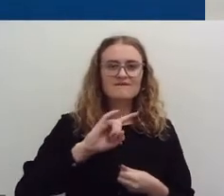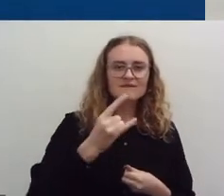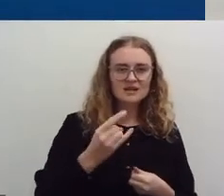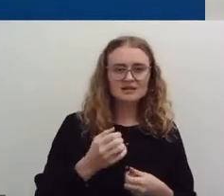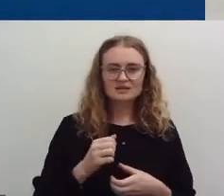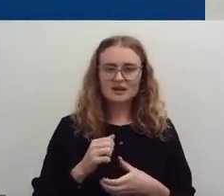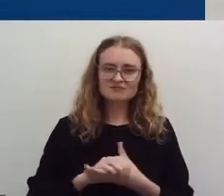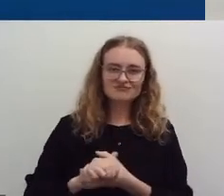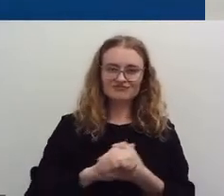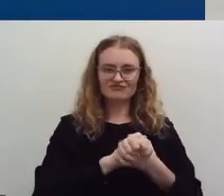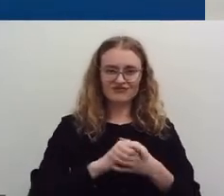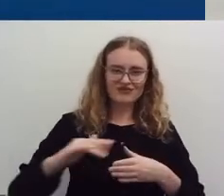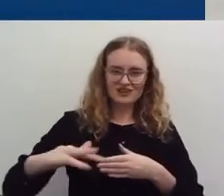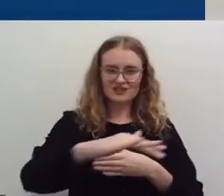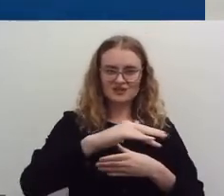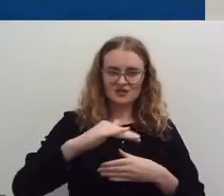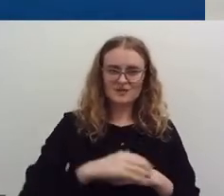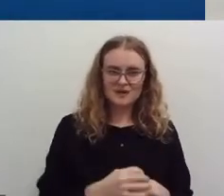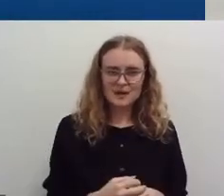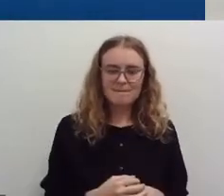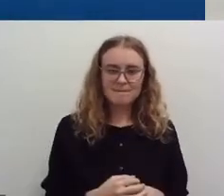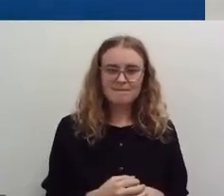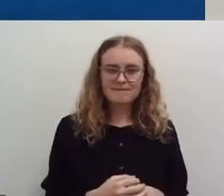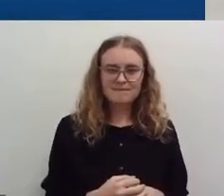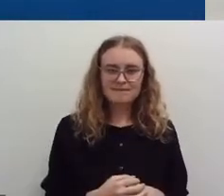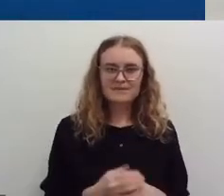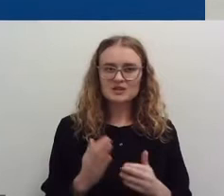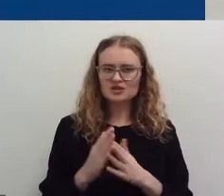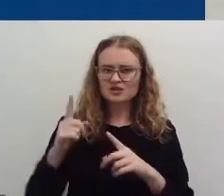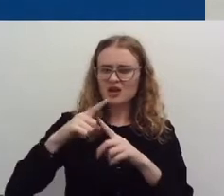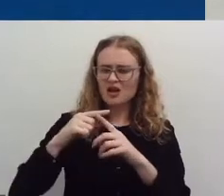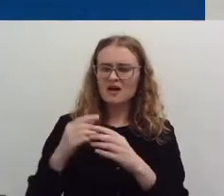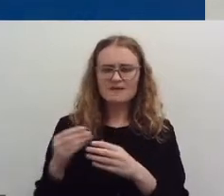in many different ways with these issues.